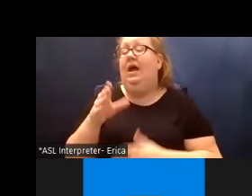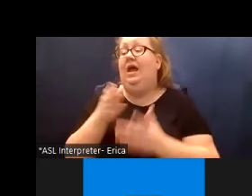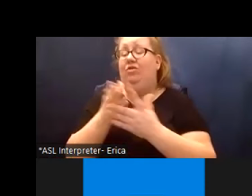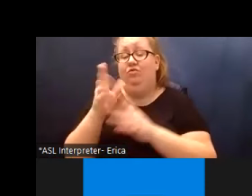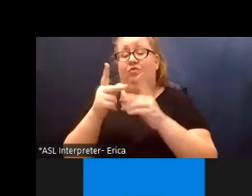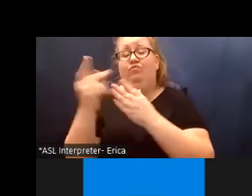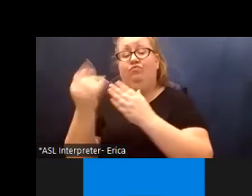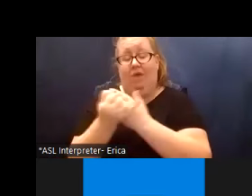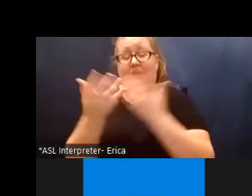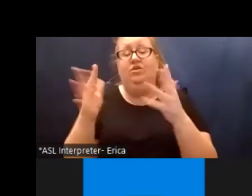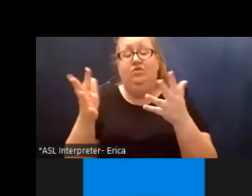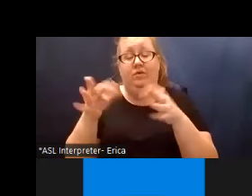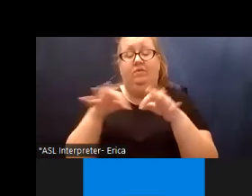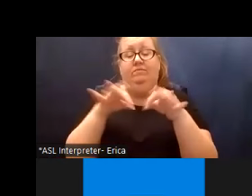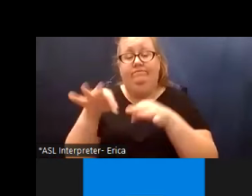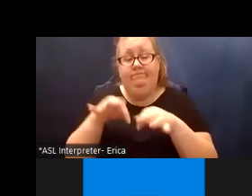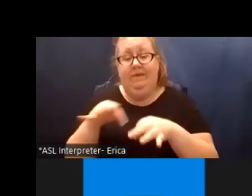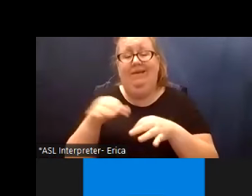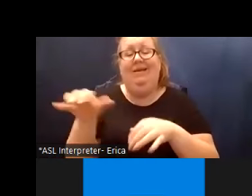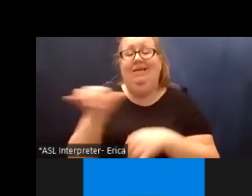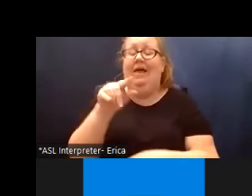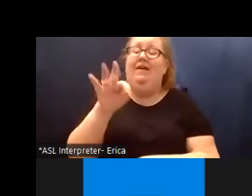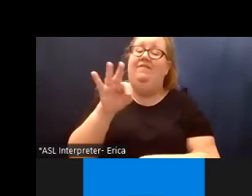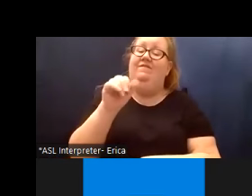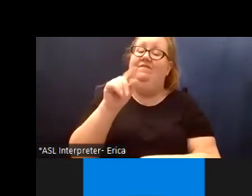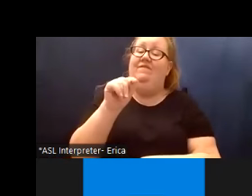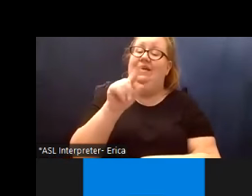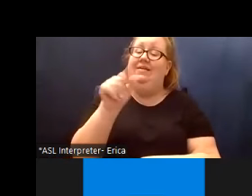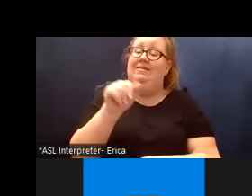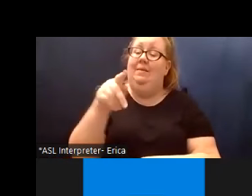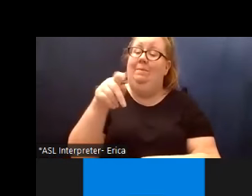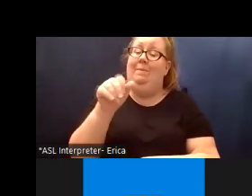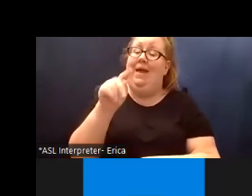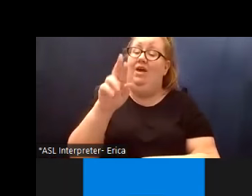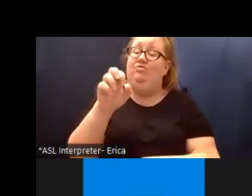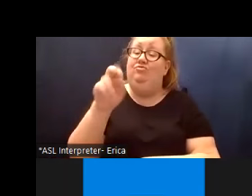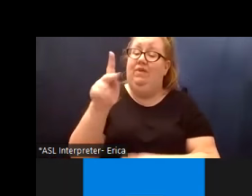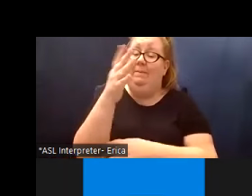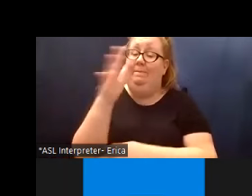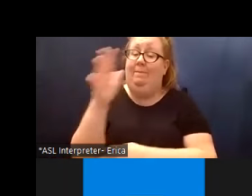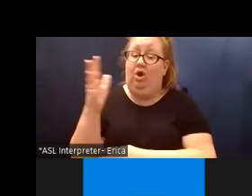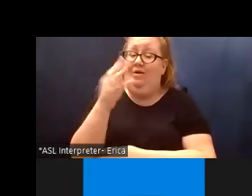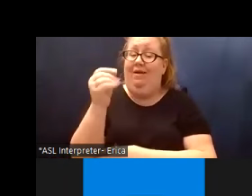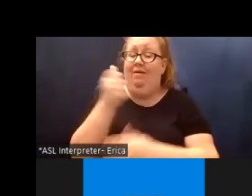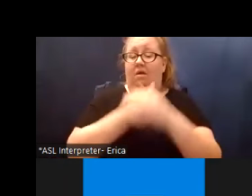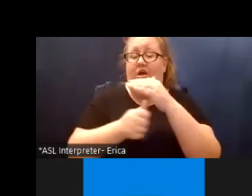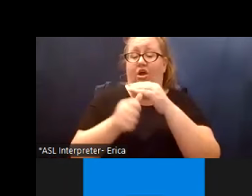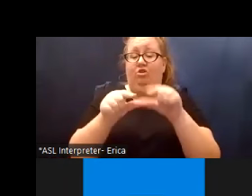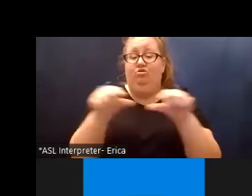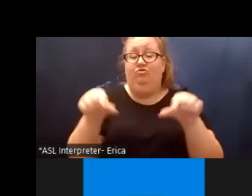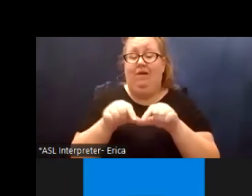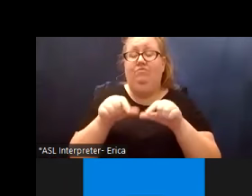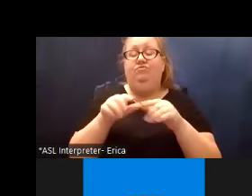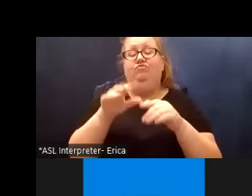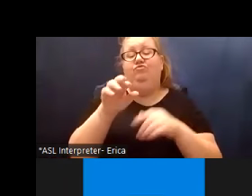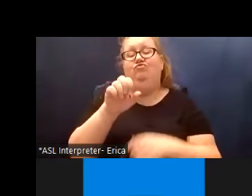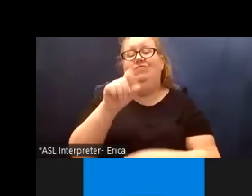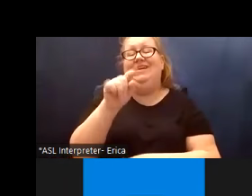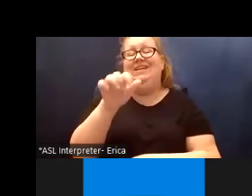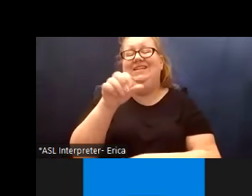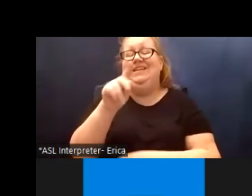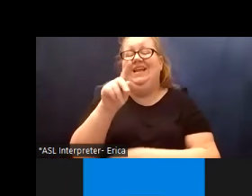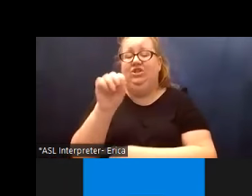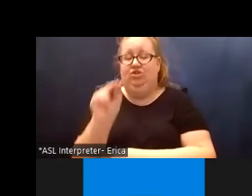you have heard about like Fitzpatrick Park and the underground retention. So keeping that in mind,